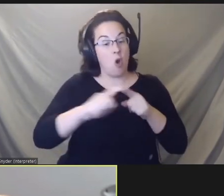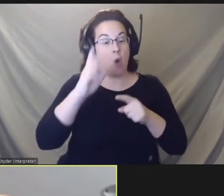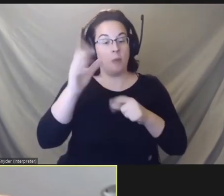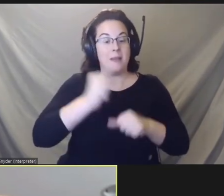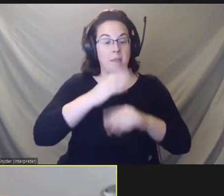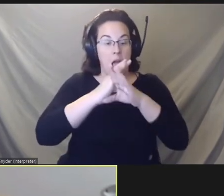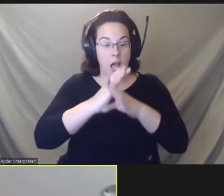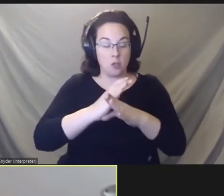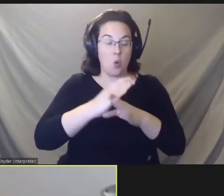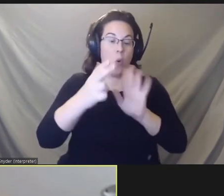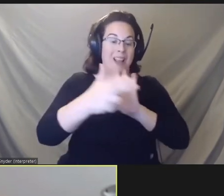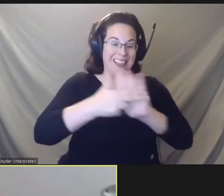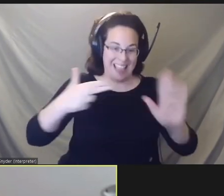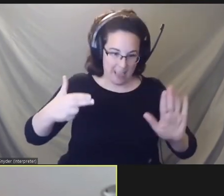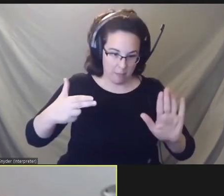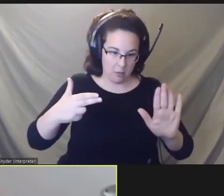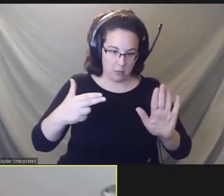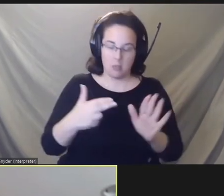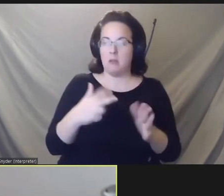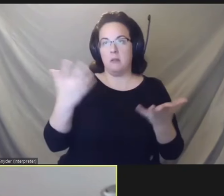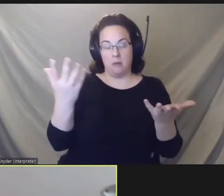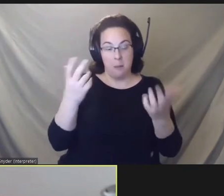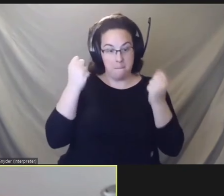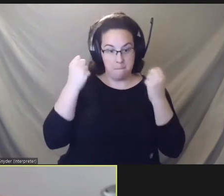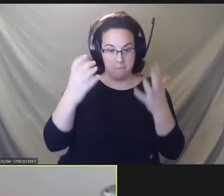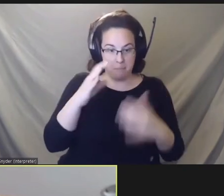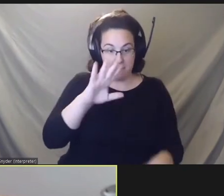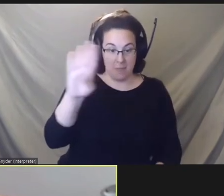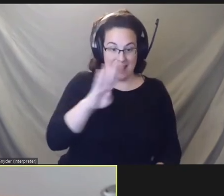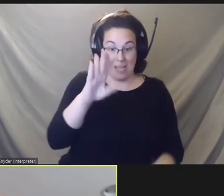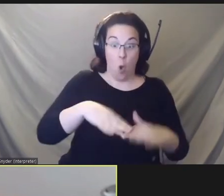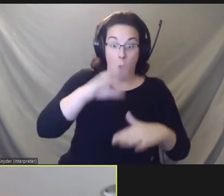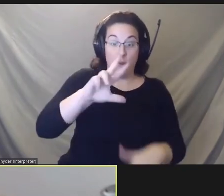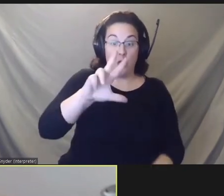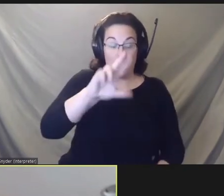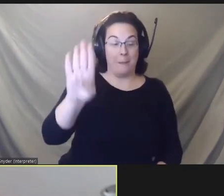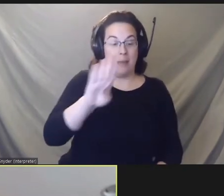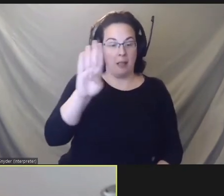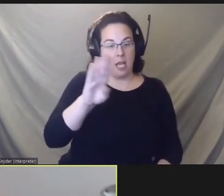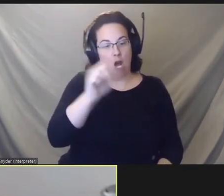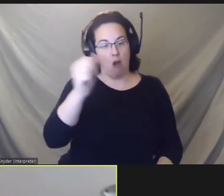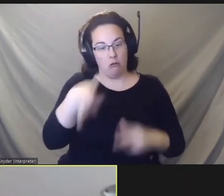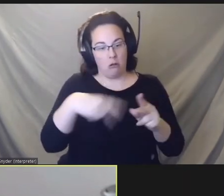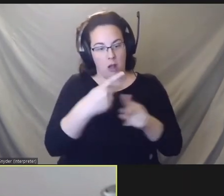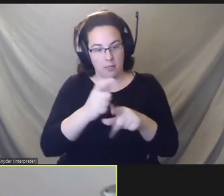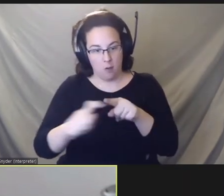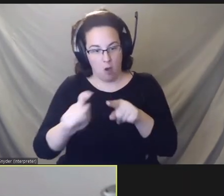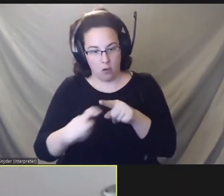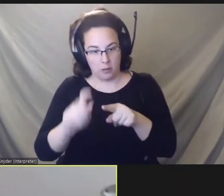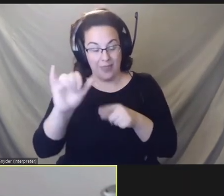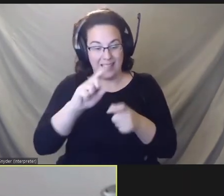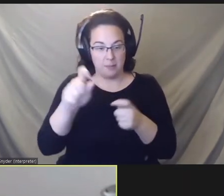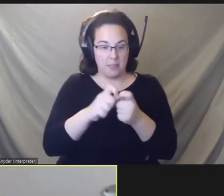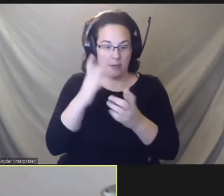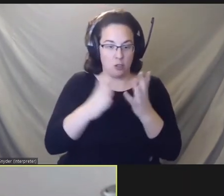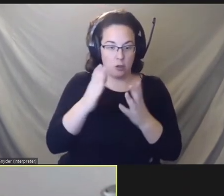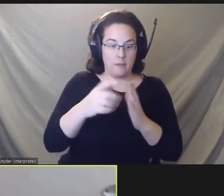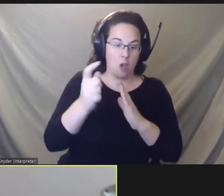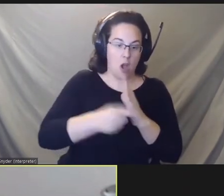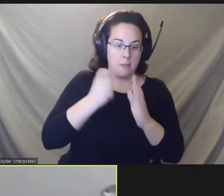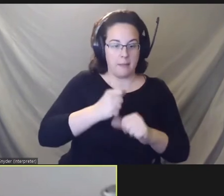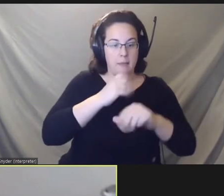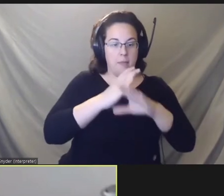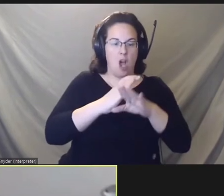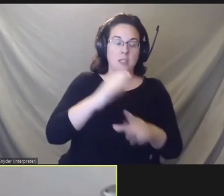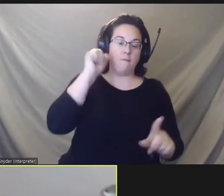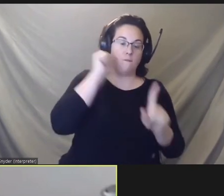billion suspected fraud calls and over 3 billion other calls. This particular service automatically blocks suspected fraud